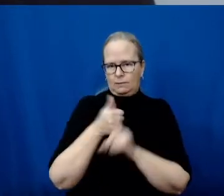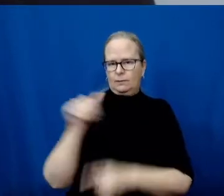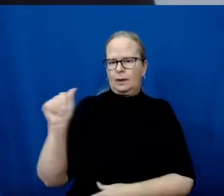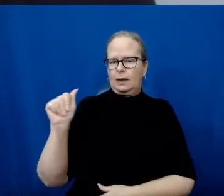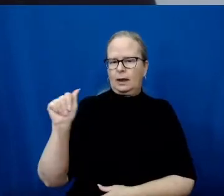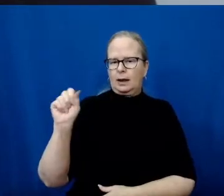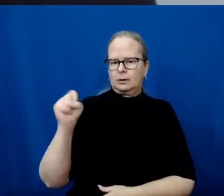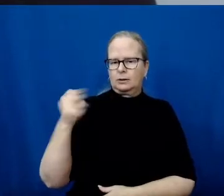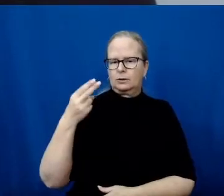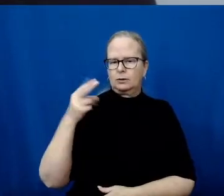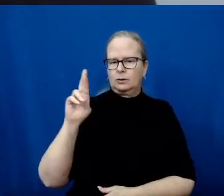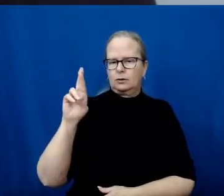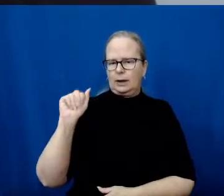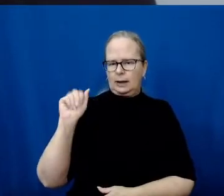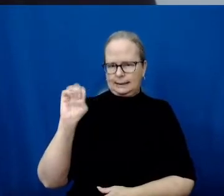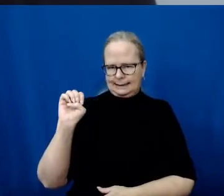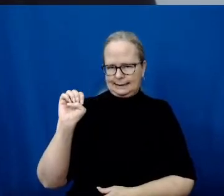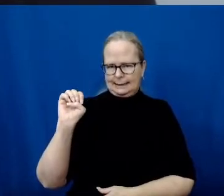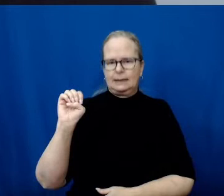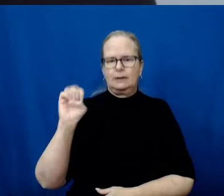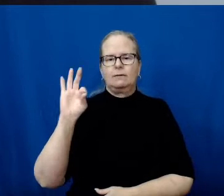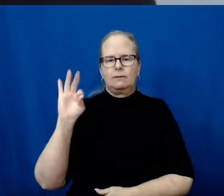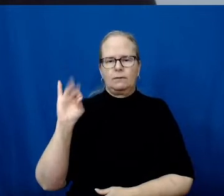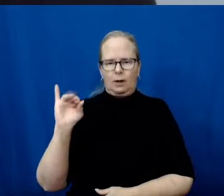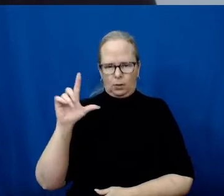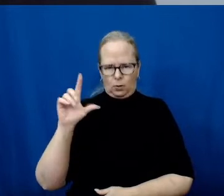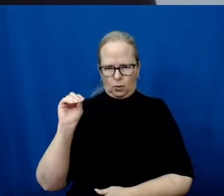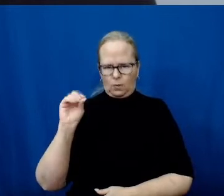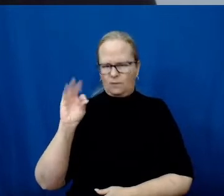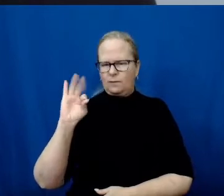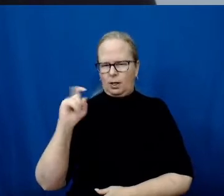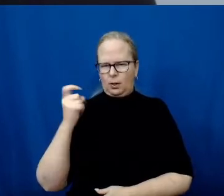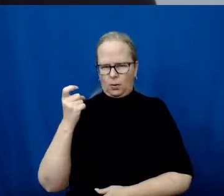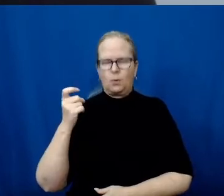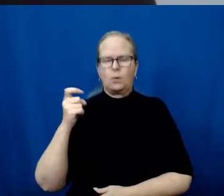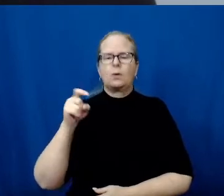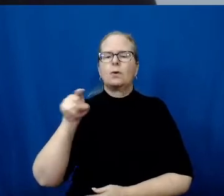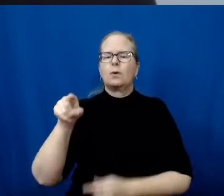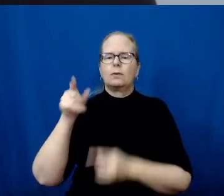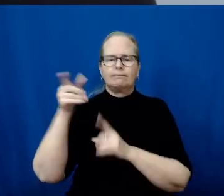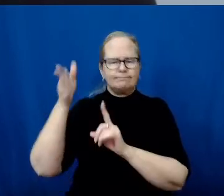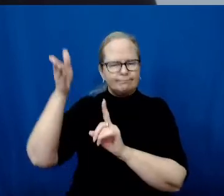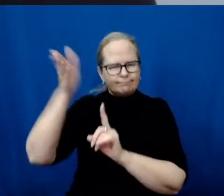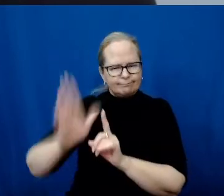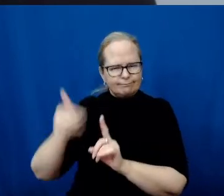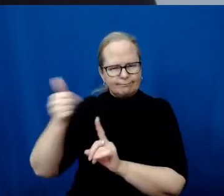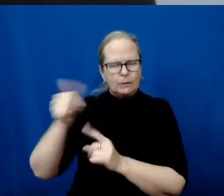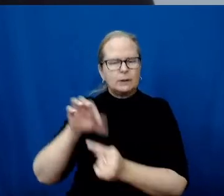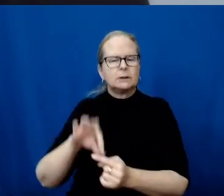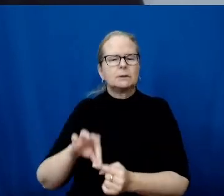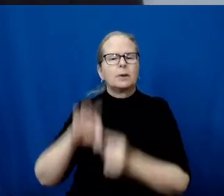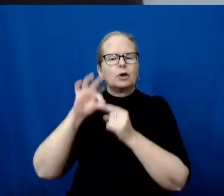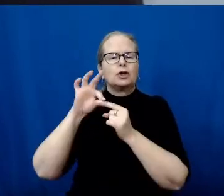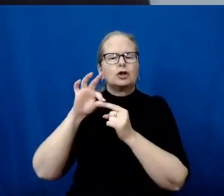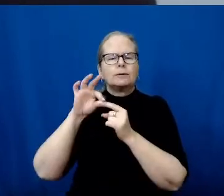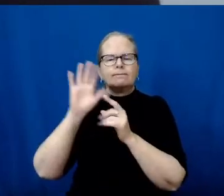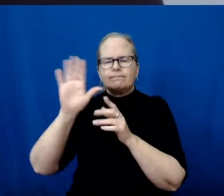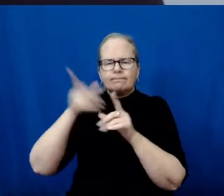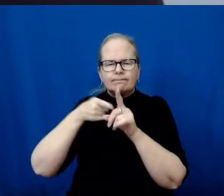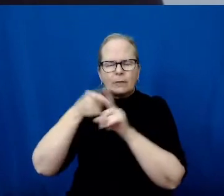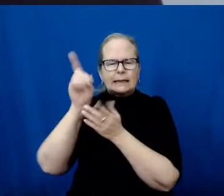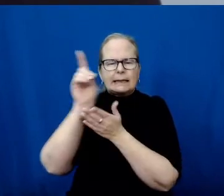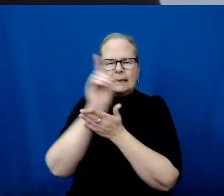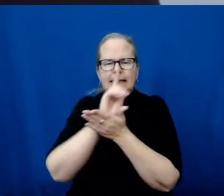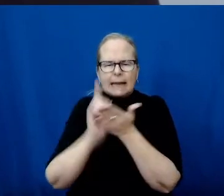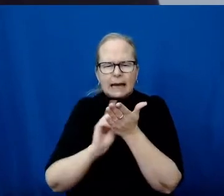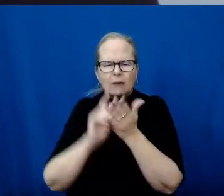who specializes in design of indoor environments and high-performance building systems. Robert, before I bring other people on